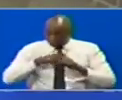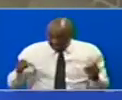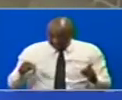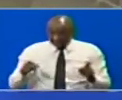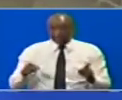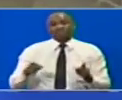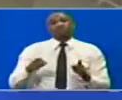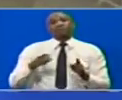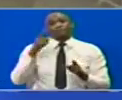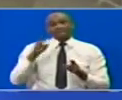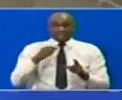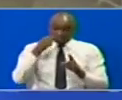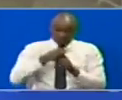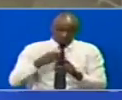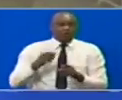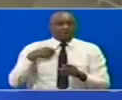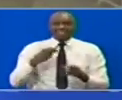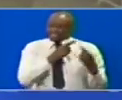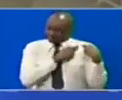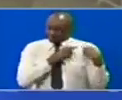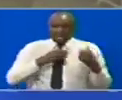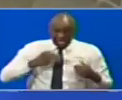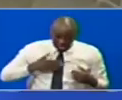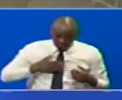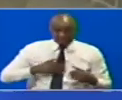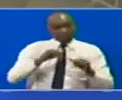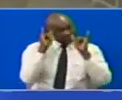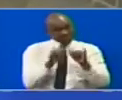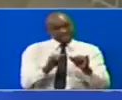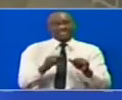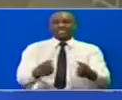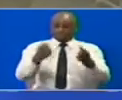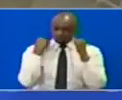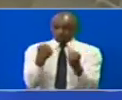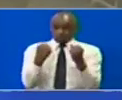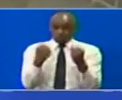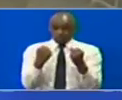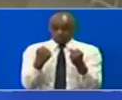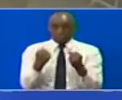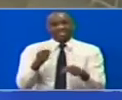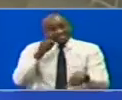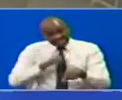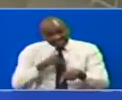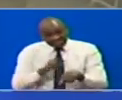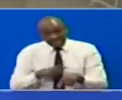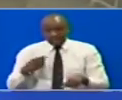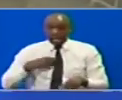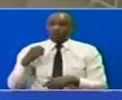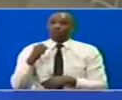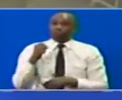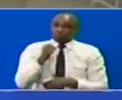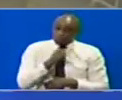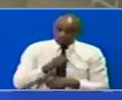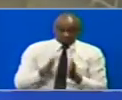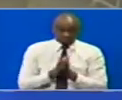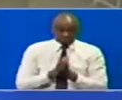advocacy role of this cathedral must remain strong, even when our own is at the